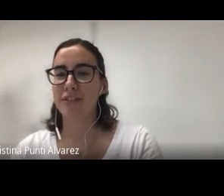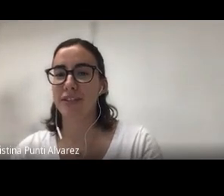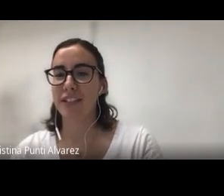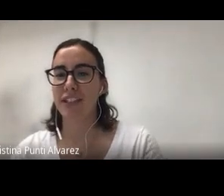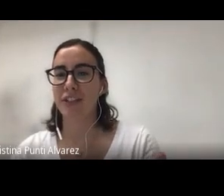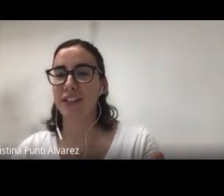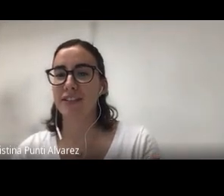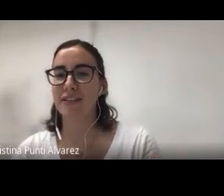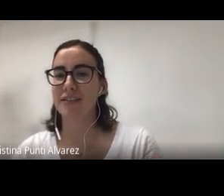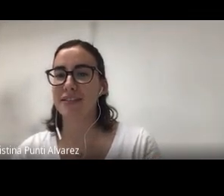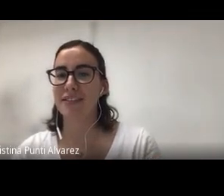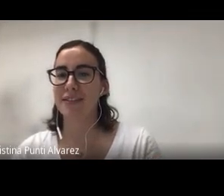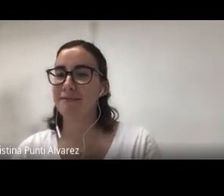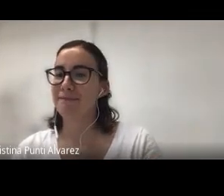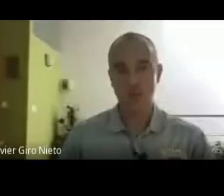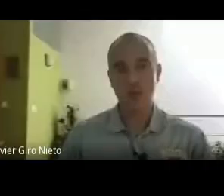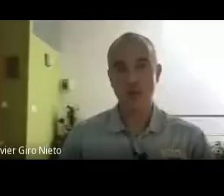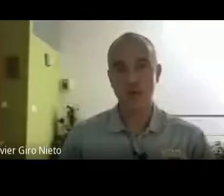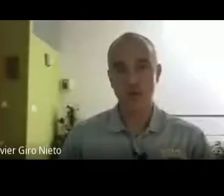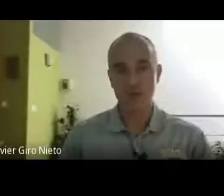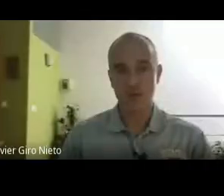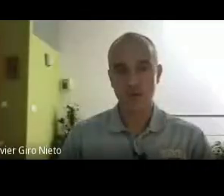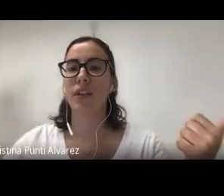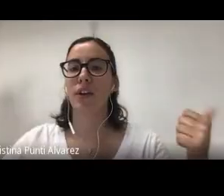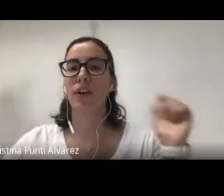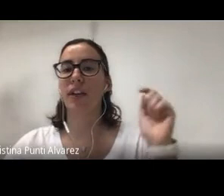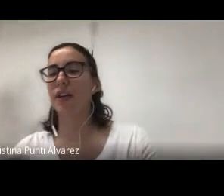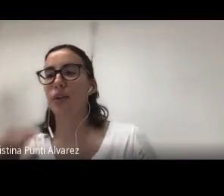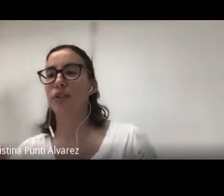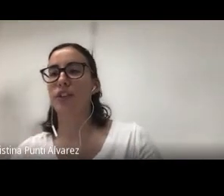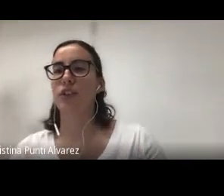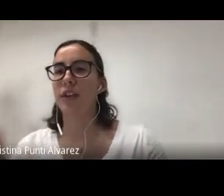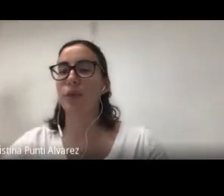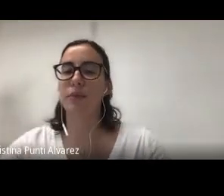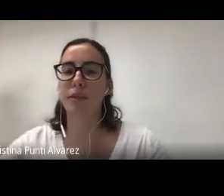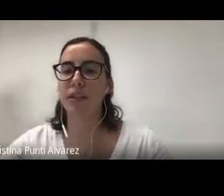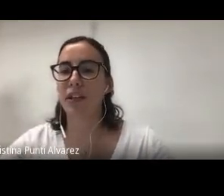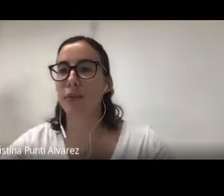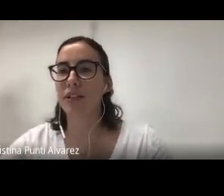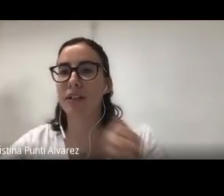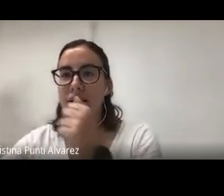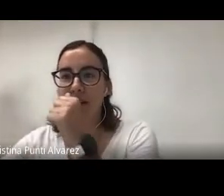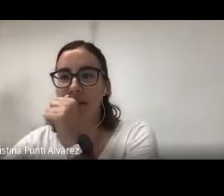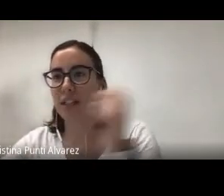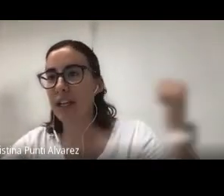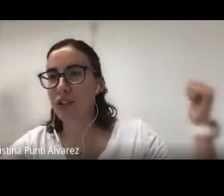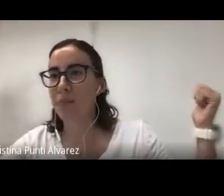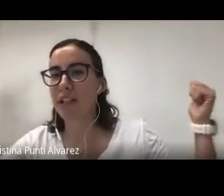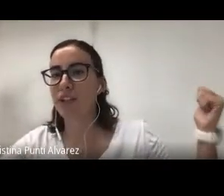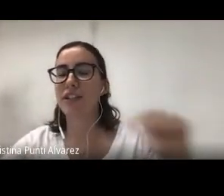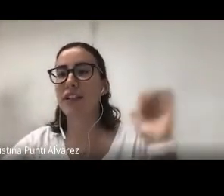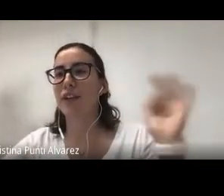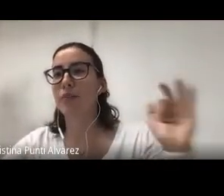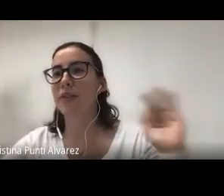No, it's fine. Yeah, it's okay, we don't hear any noise. Okay, okay, then I will continue. Sorry, I will maybe start over. There's like some